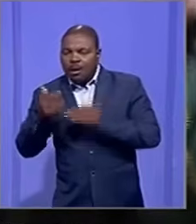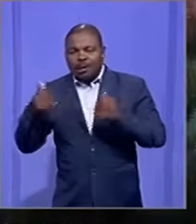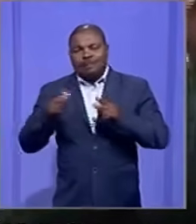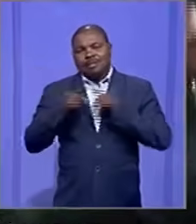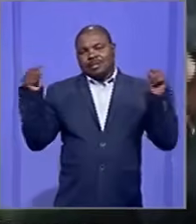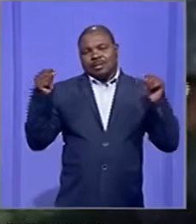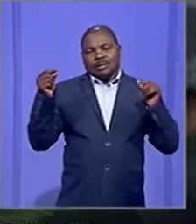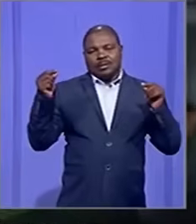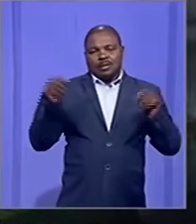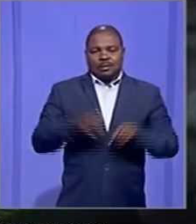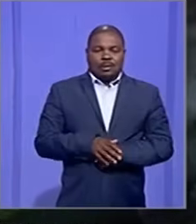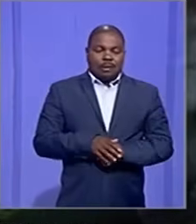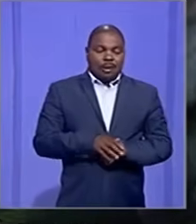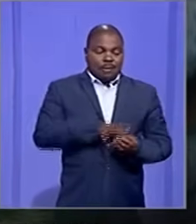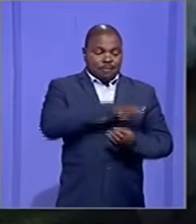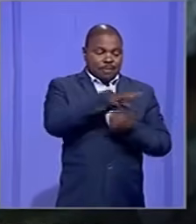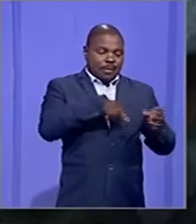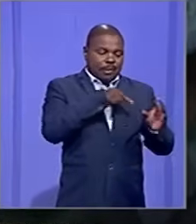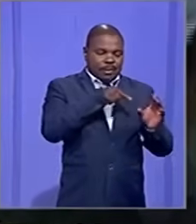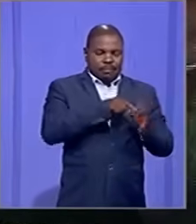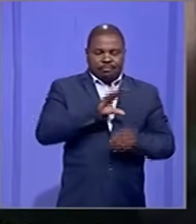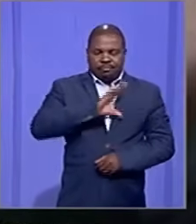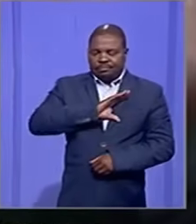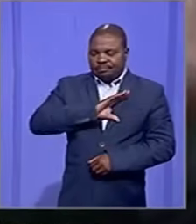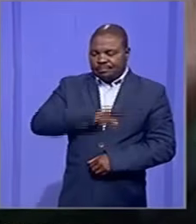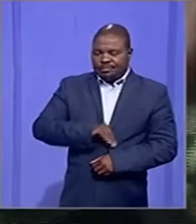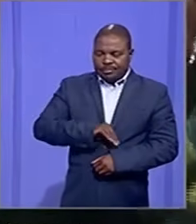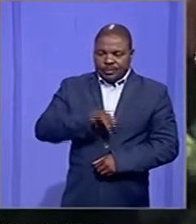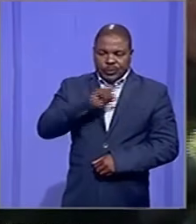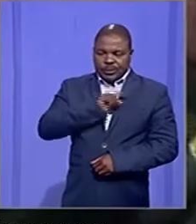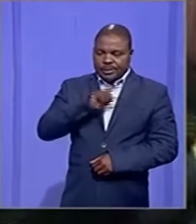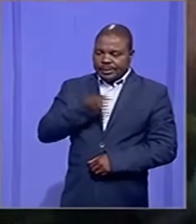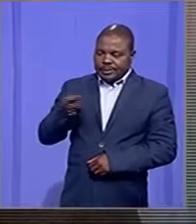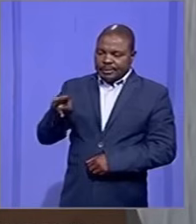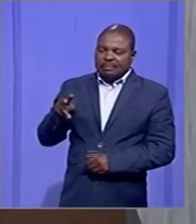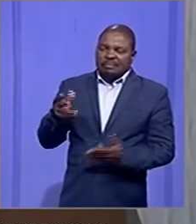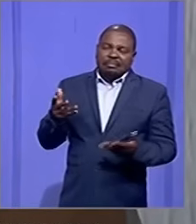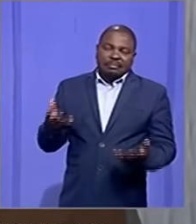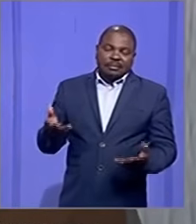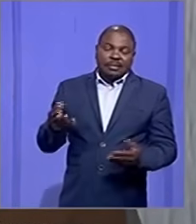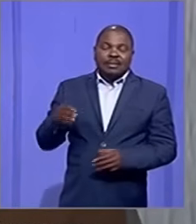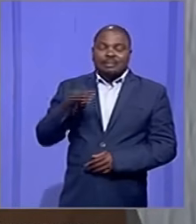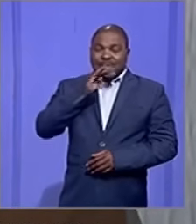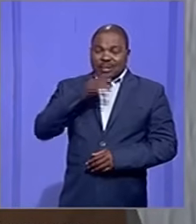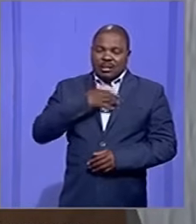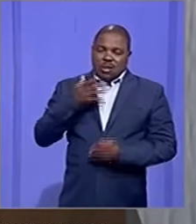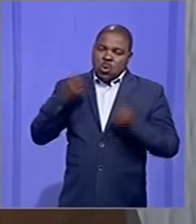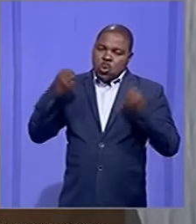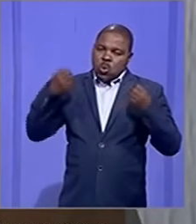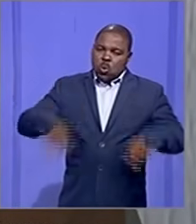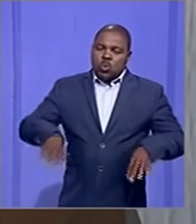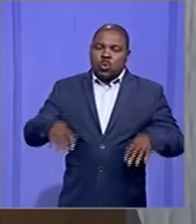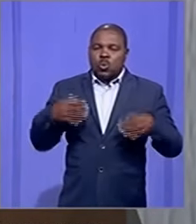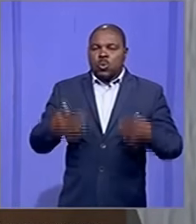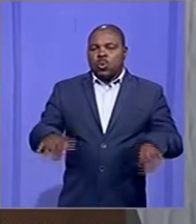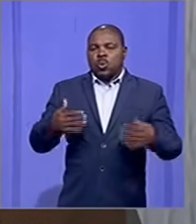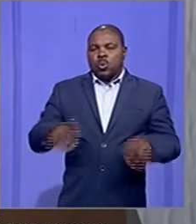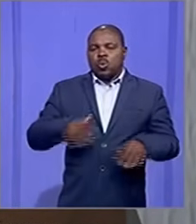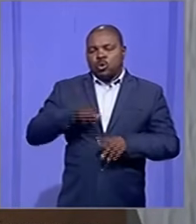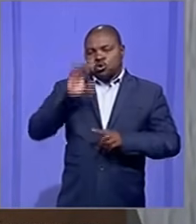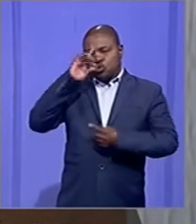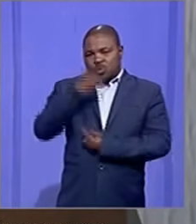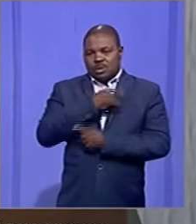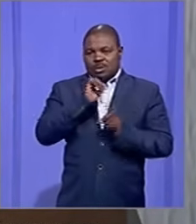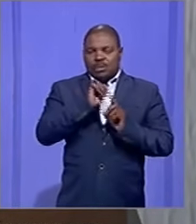le sulafalletswe ho utlwa sephetho sena se tsosang maqeba a tahlehelo e bohloko ya moradi wa bona